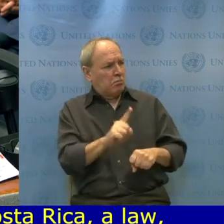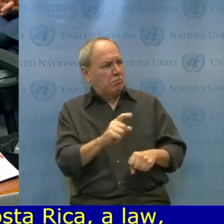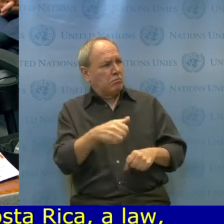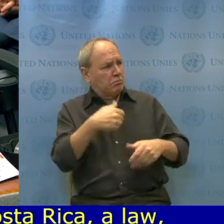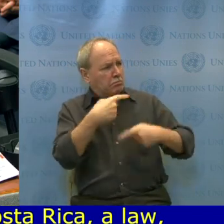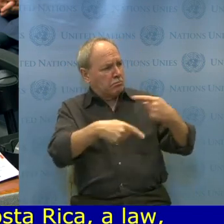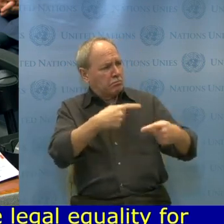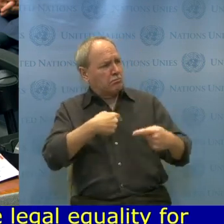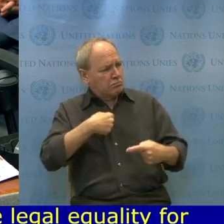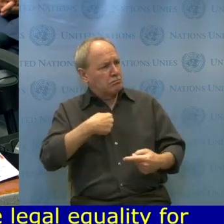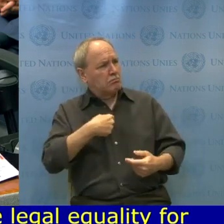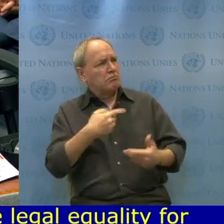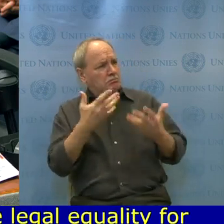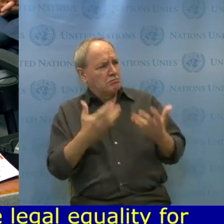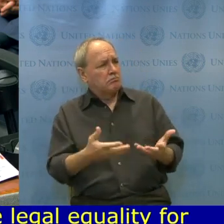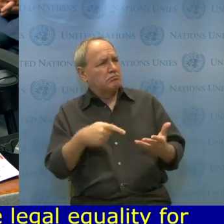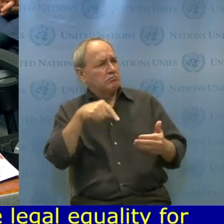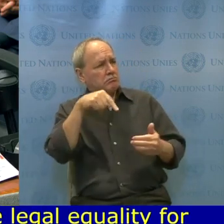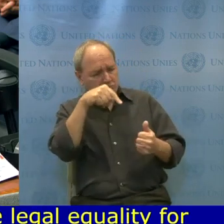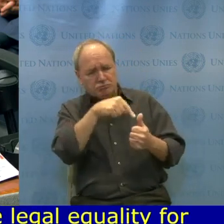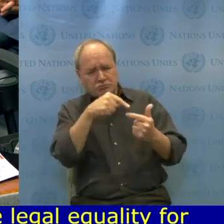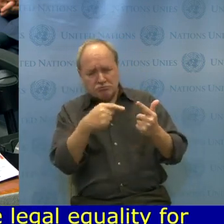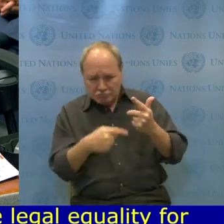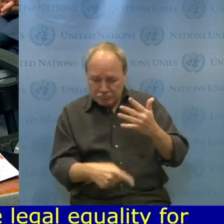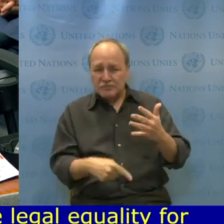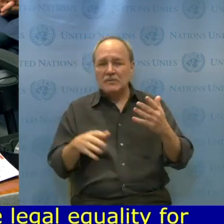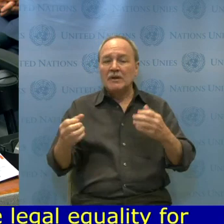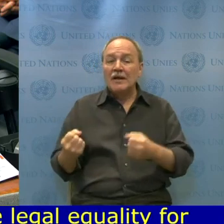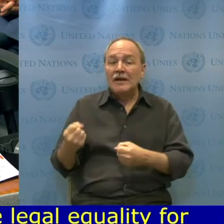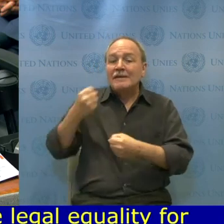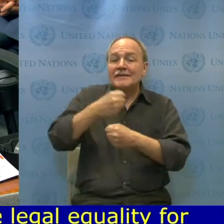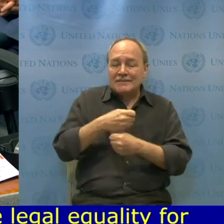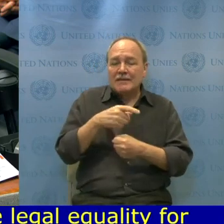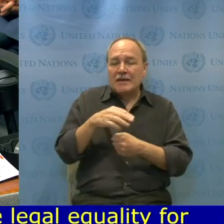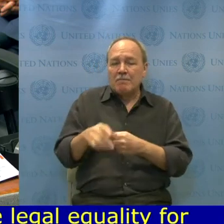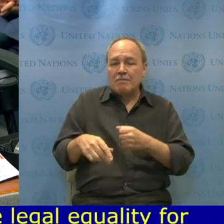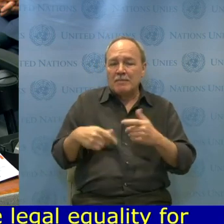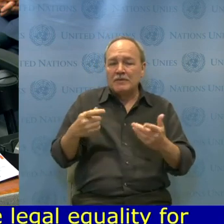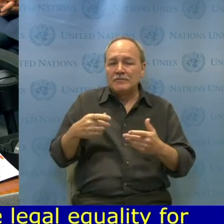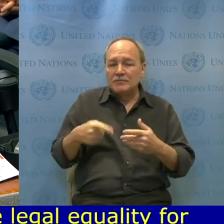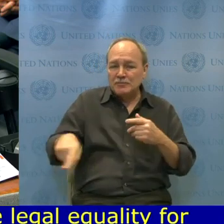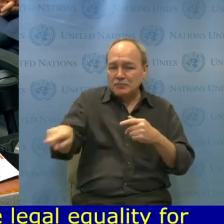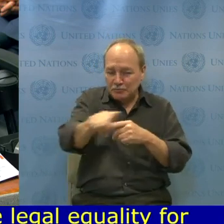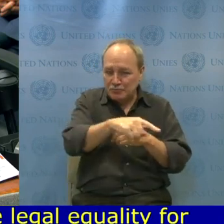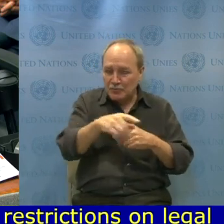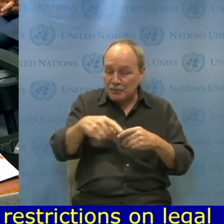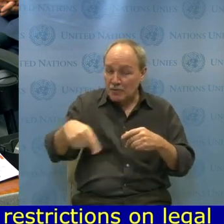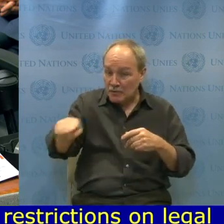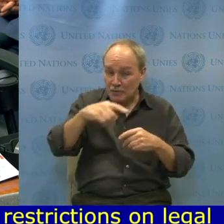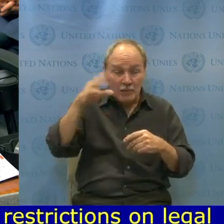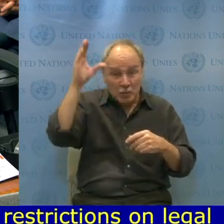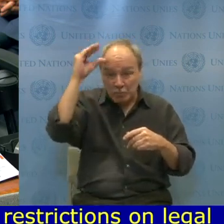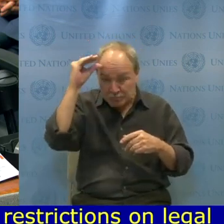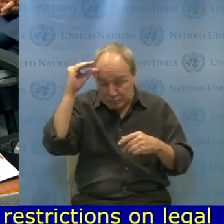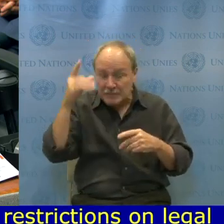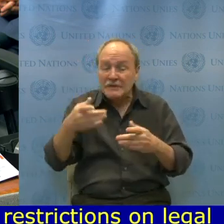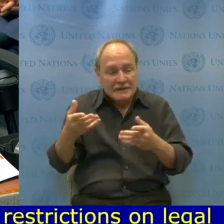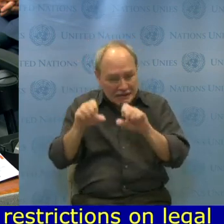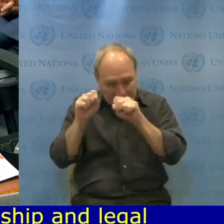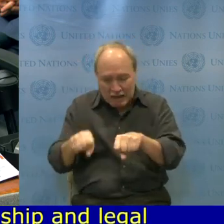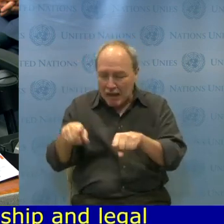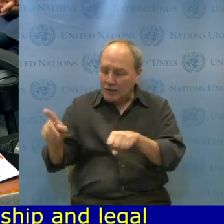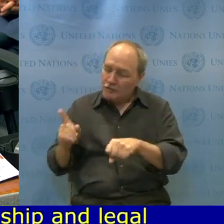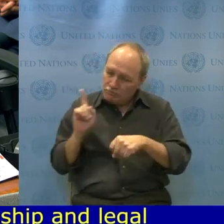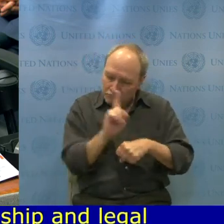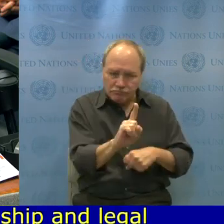legal incompetence, and setting up optional safeguards for the exercise of legal capacity pursuant to Article 12 of the